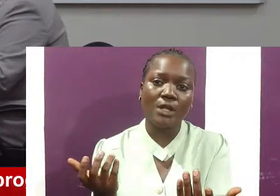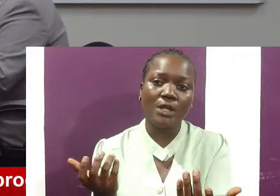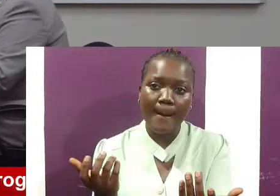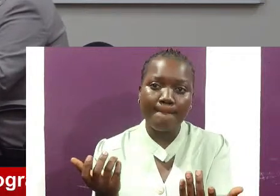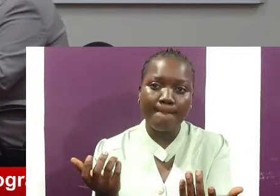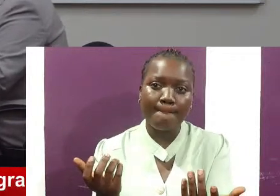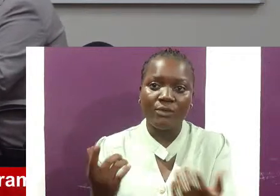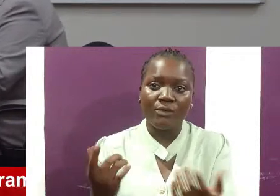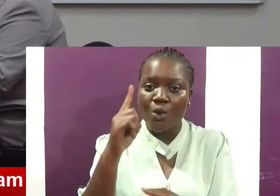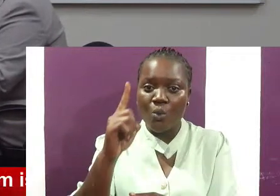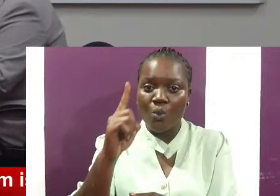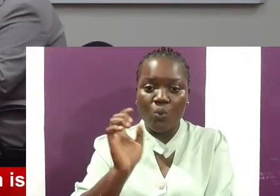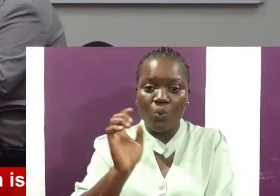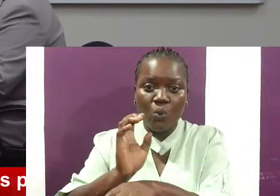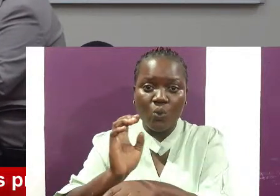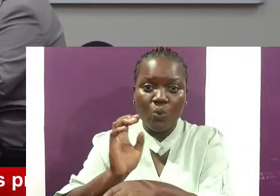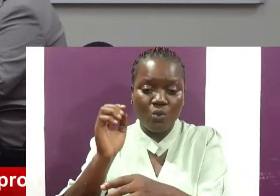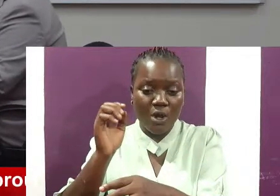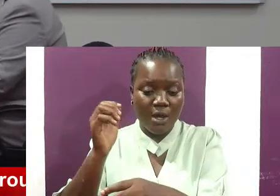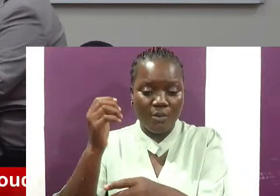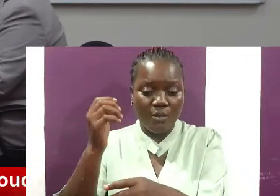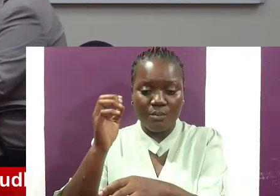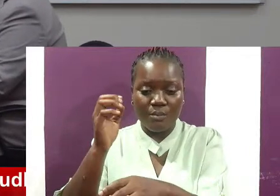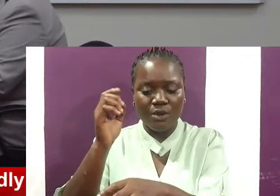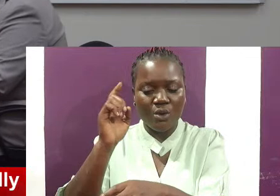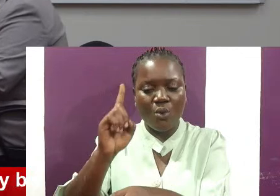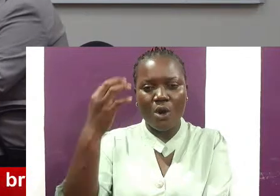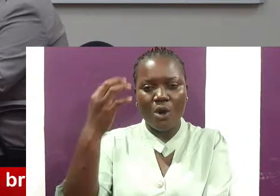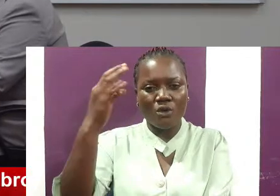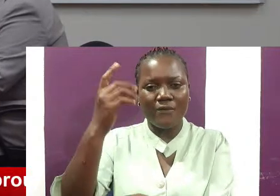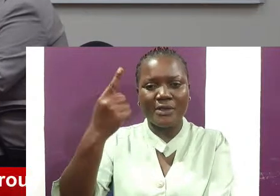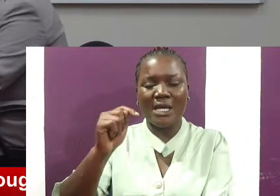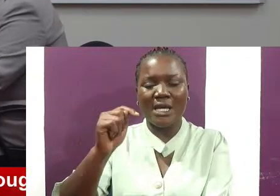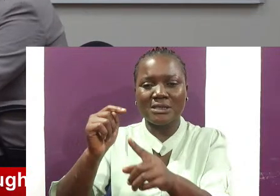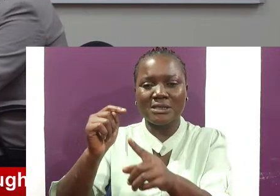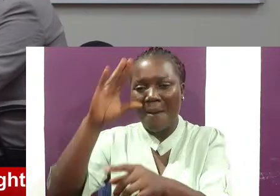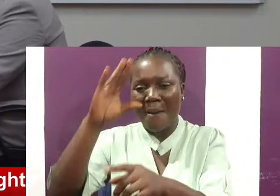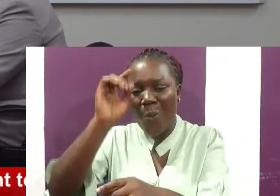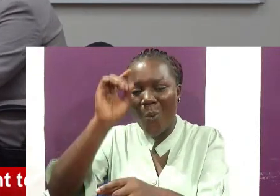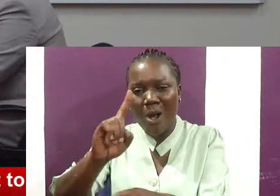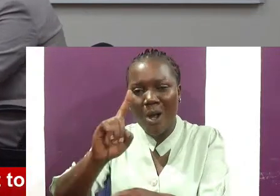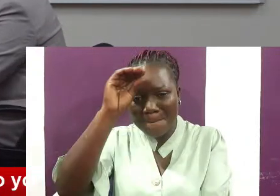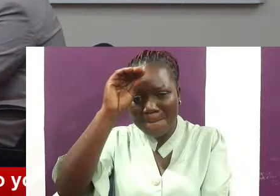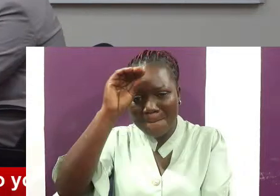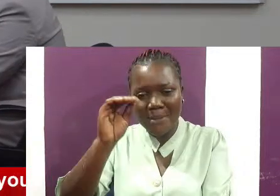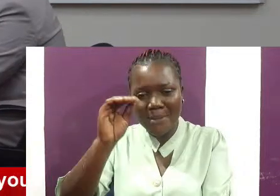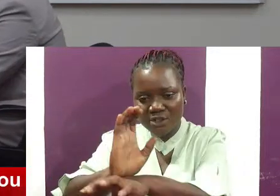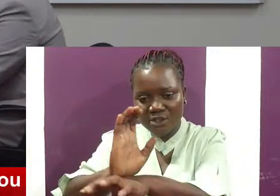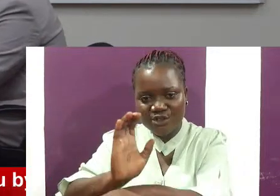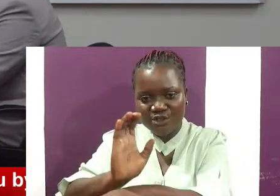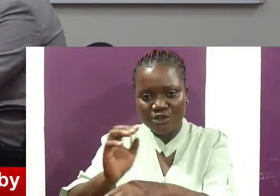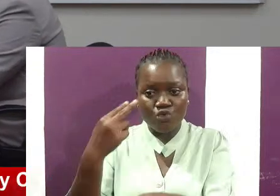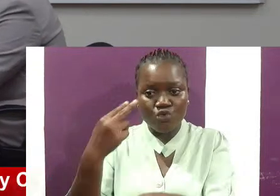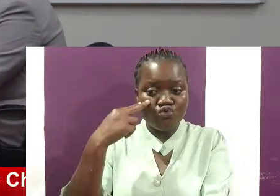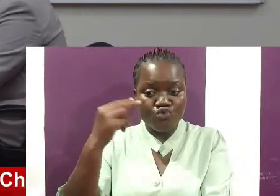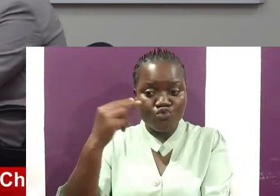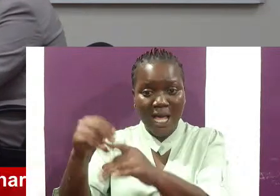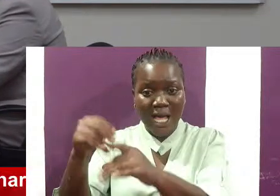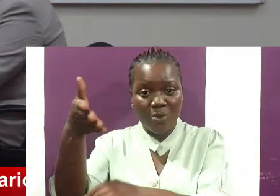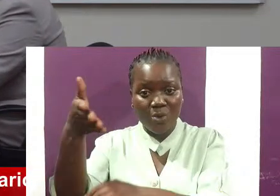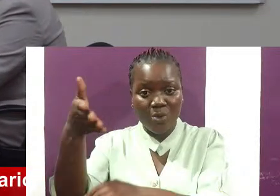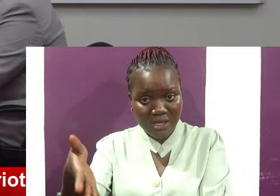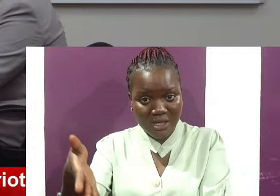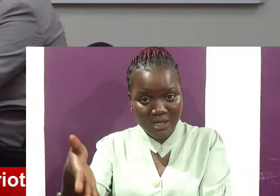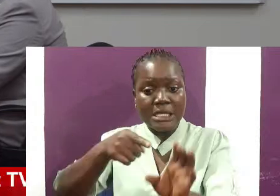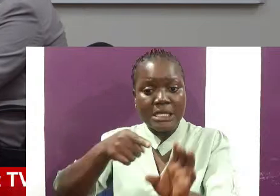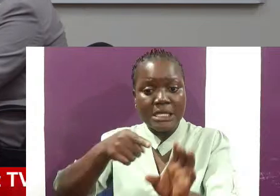denominations that we see, and of course we know we're pre-denominational, we said that in the lesson, a lot of these denominations that we do see, though, they started because